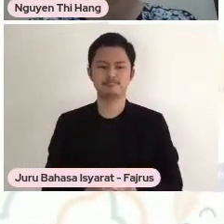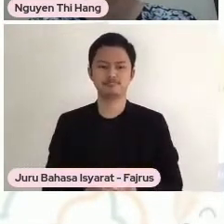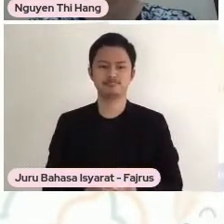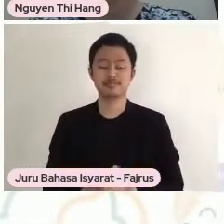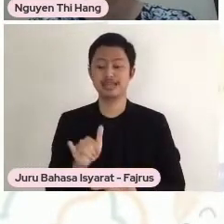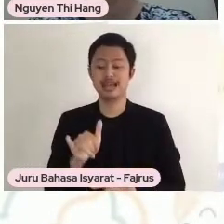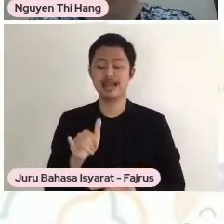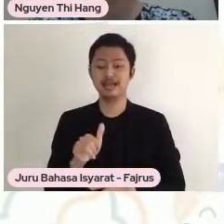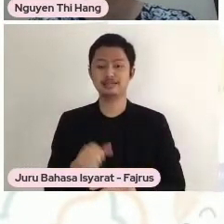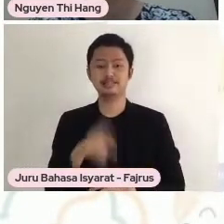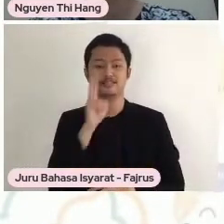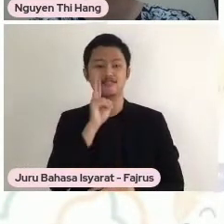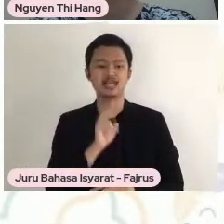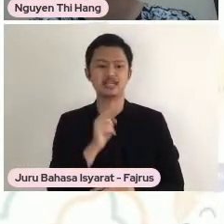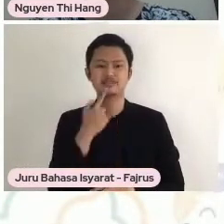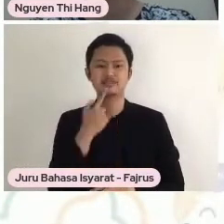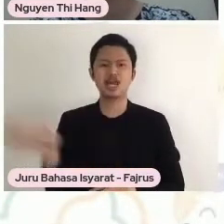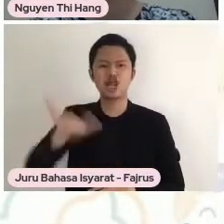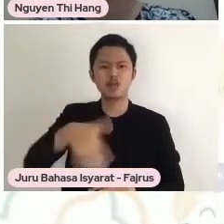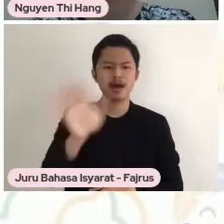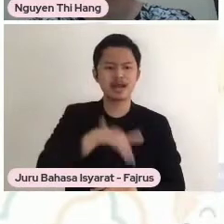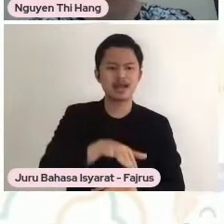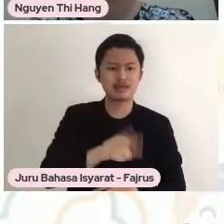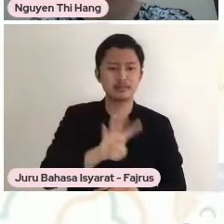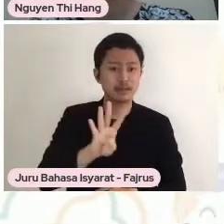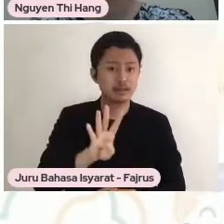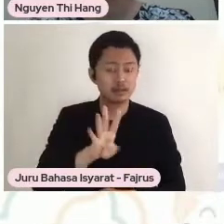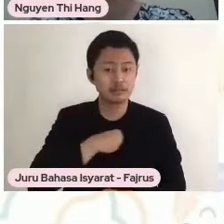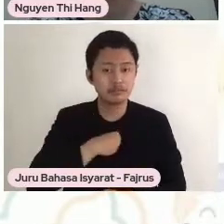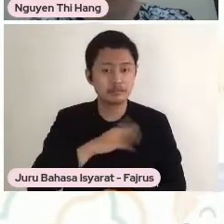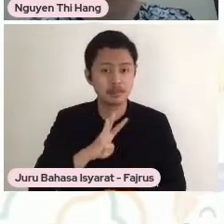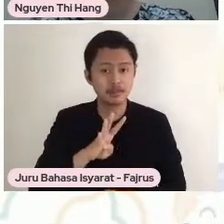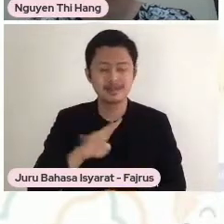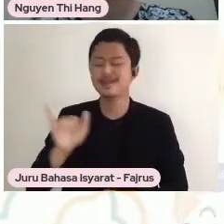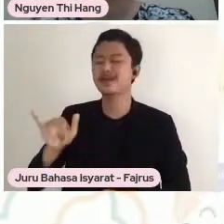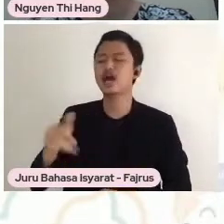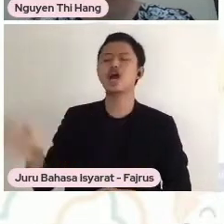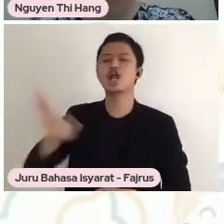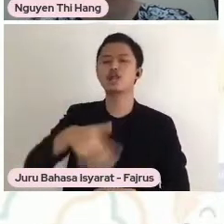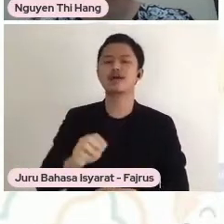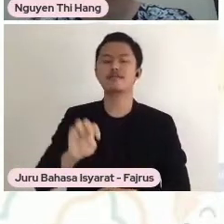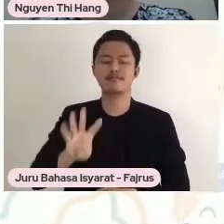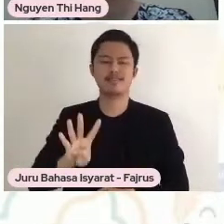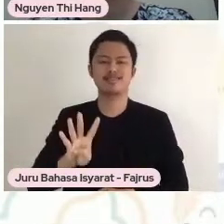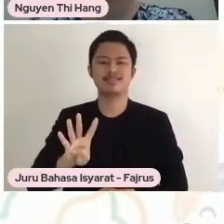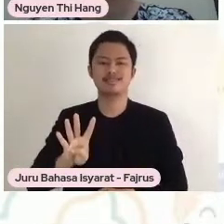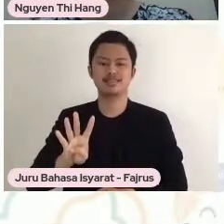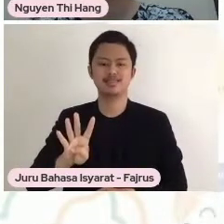ada 4 waves? You mean? What do you mean? Yeah, 4 waves. Yeah. Okay. Jadi